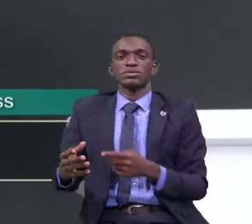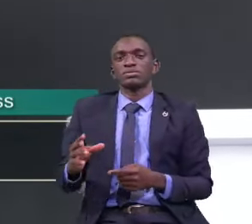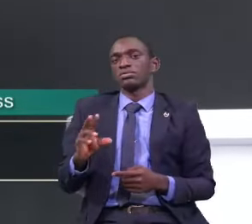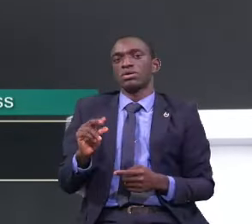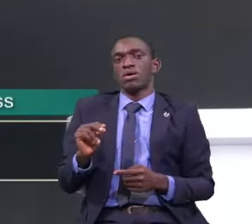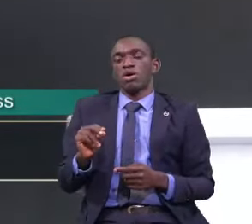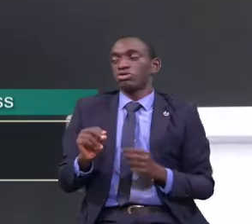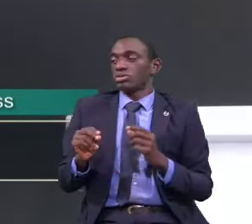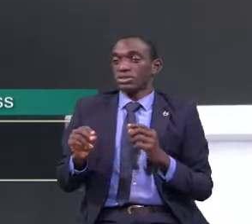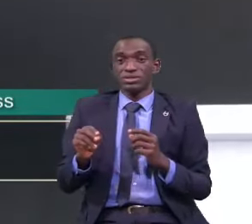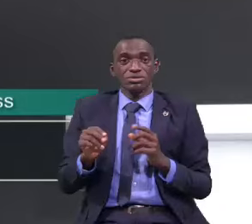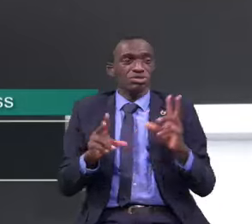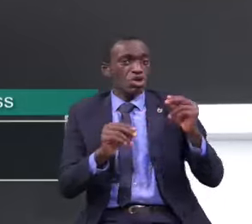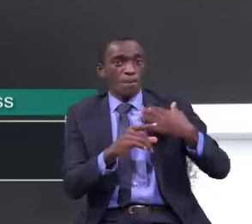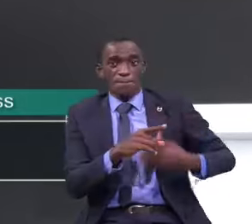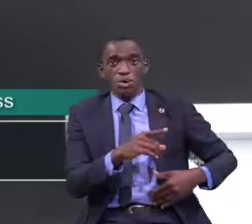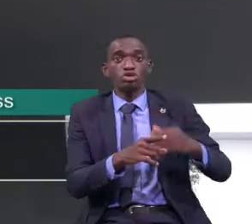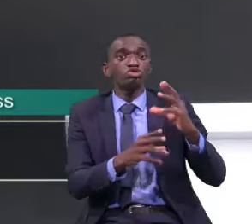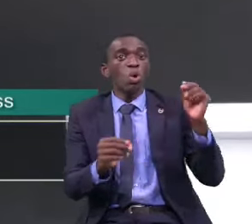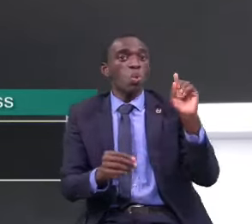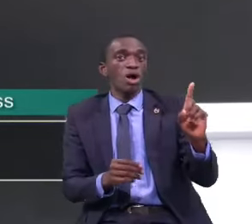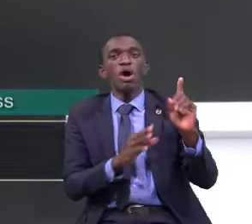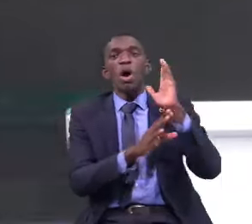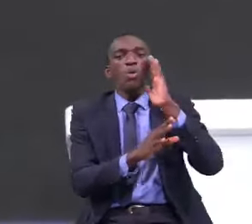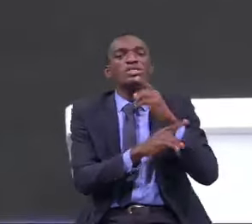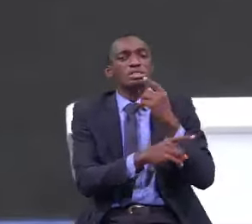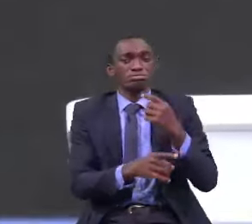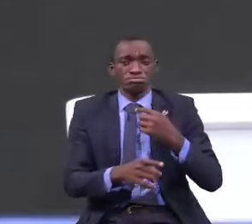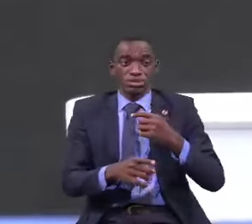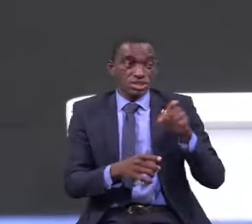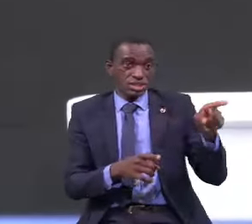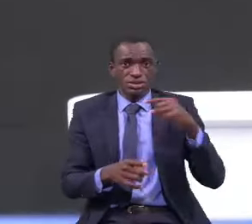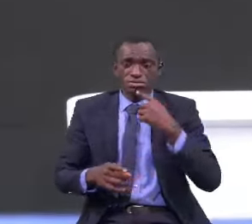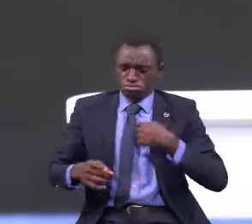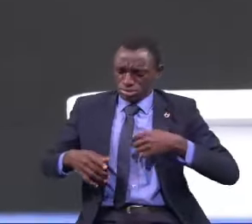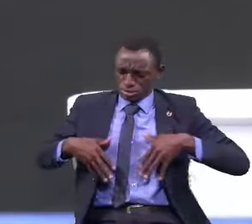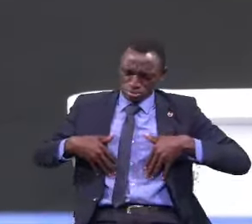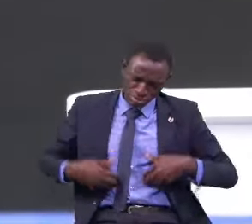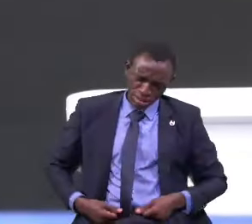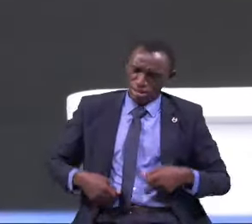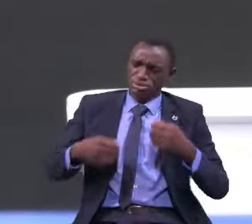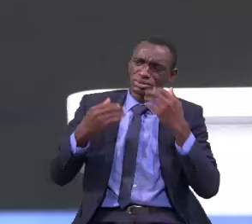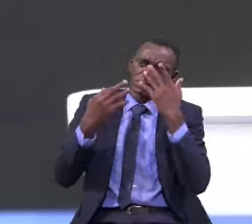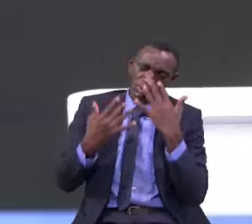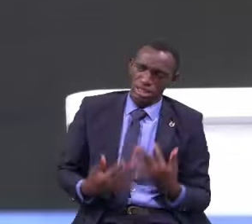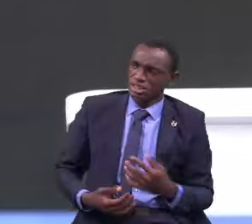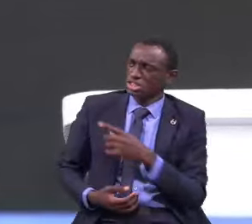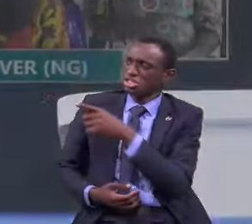Nobody will say he was tired and he was sad because he had a word from my mouth.